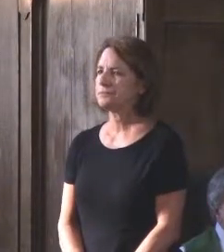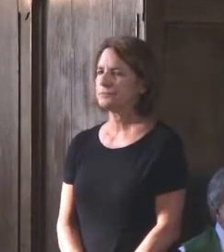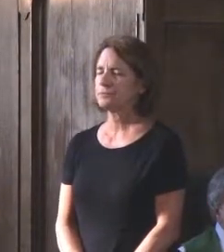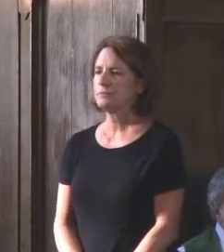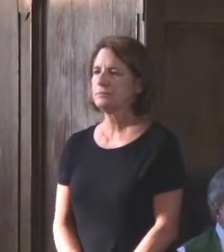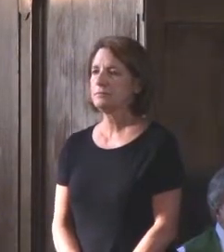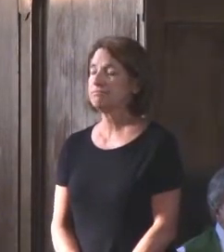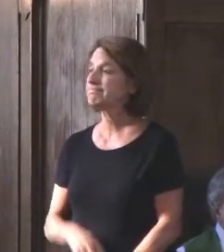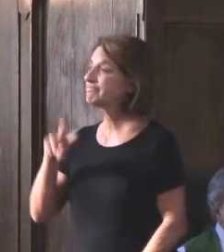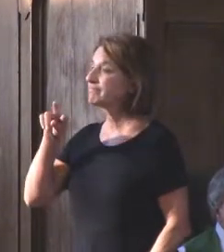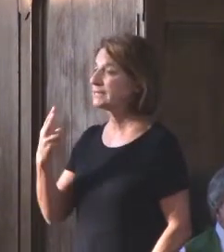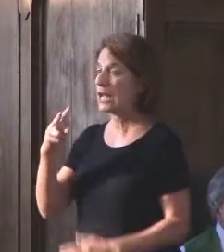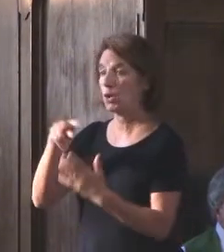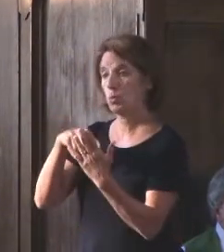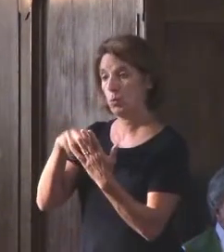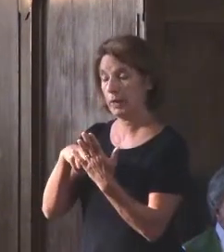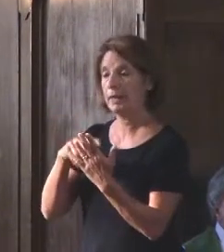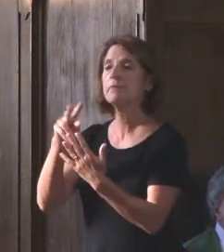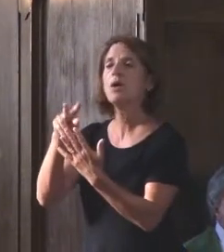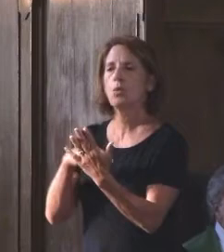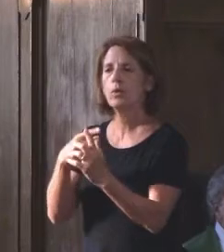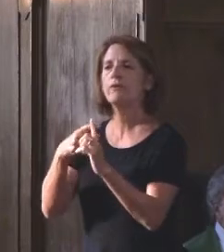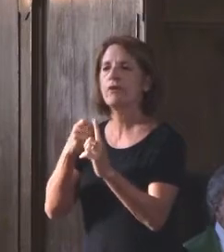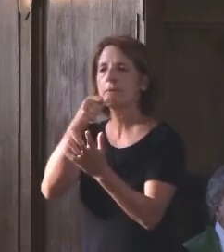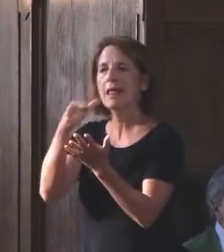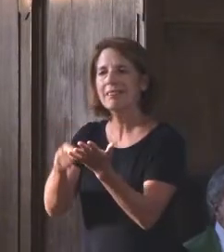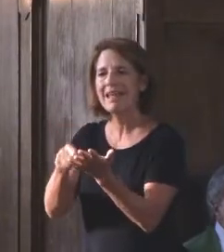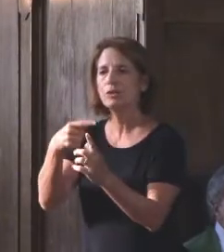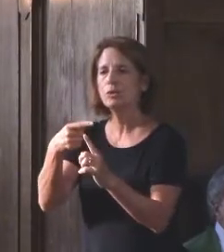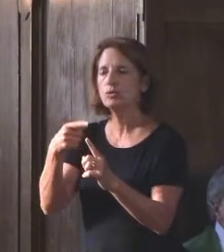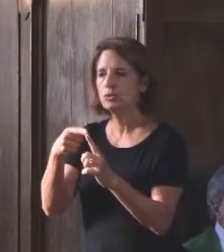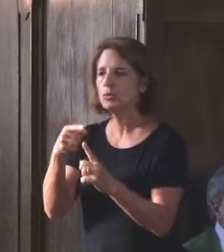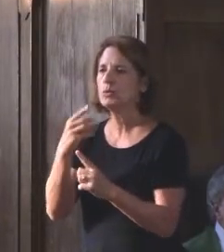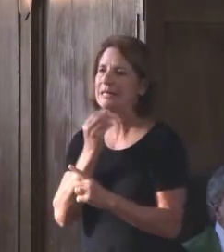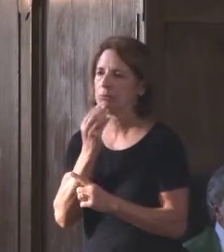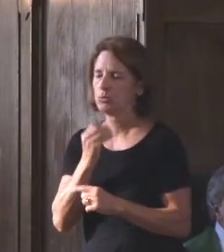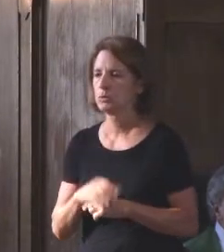The second reading is a reading from the letter to the Hebrews.